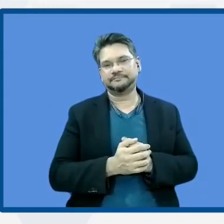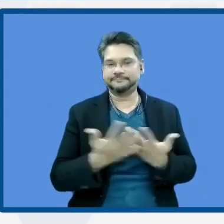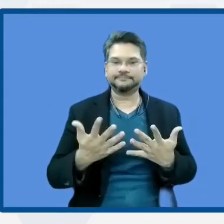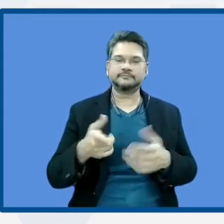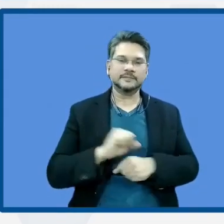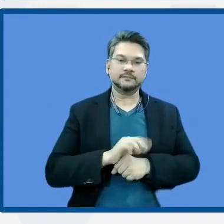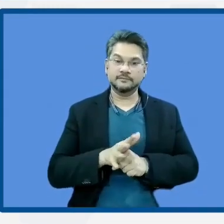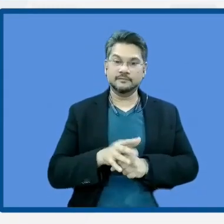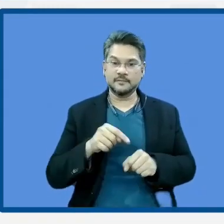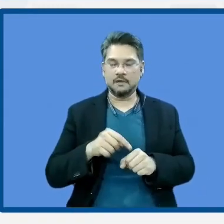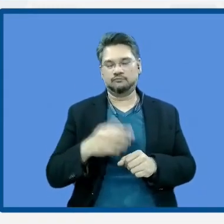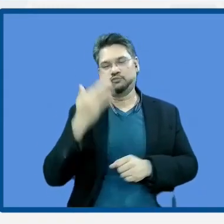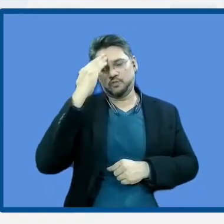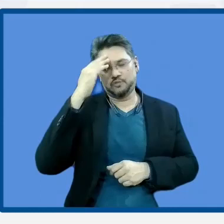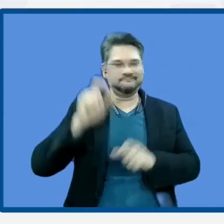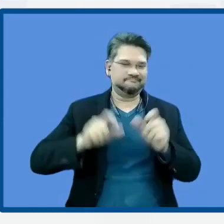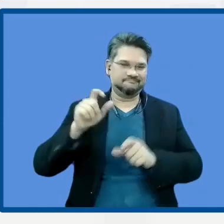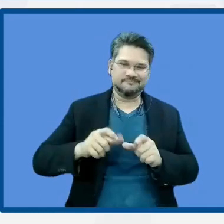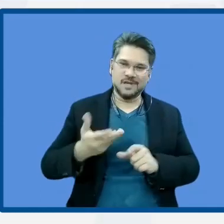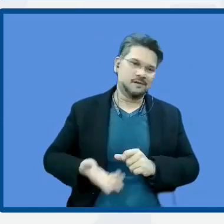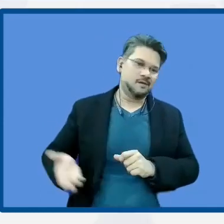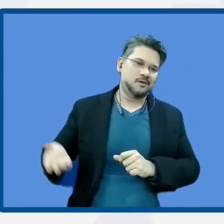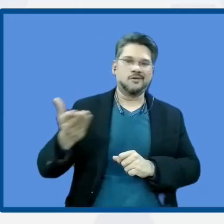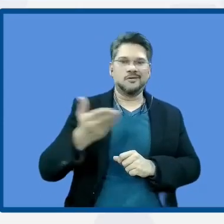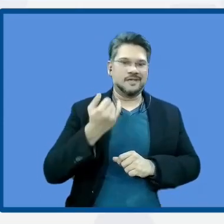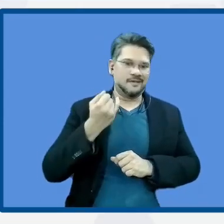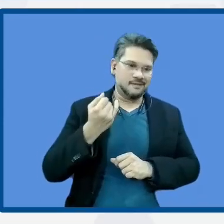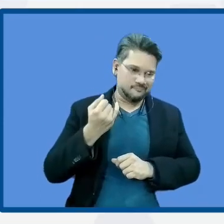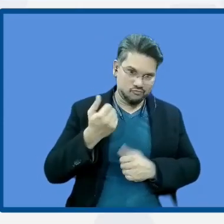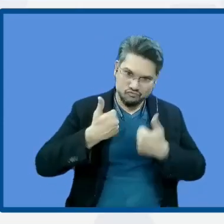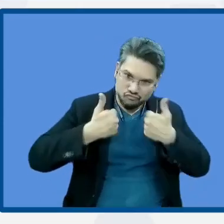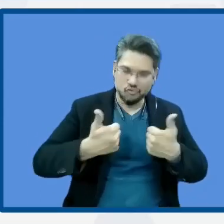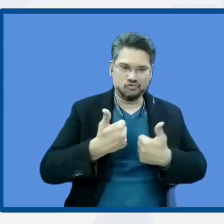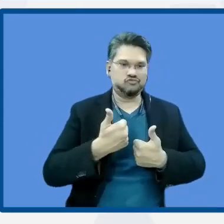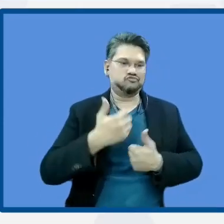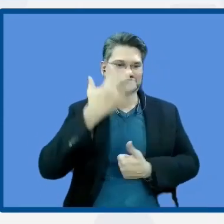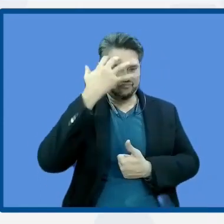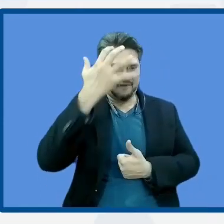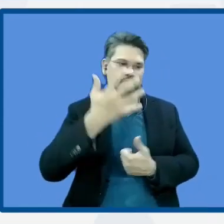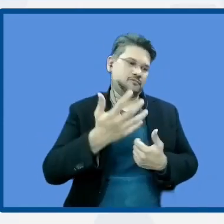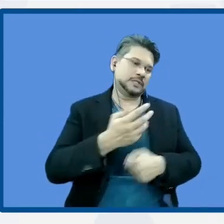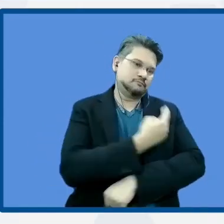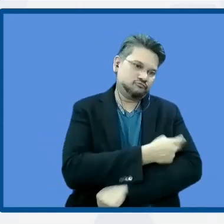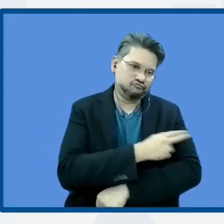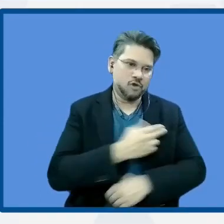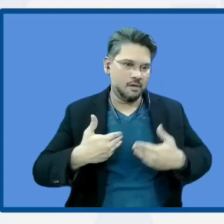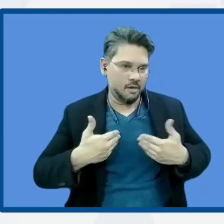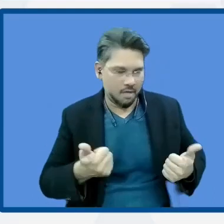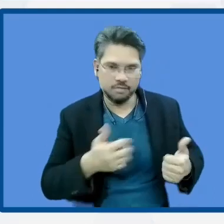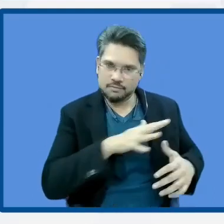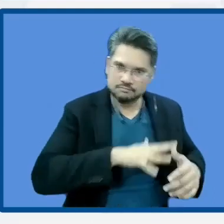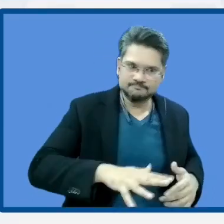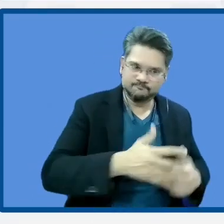populations with better public health systems at the local level or subnational level were those who